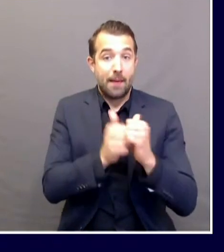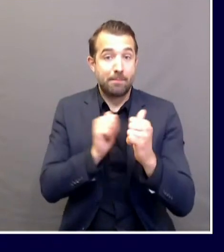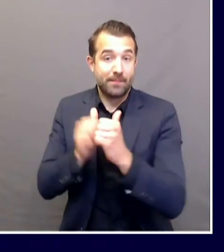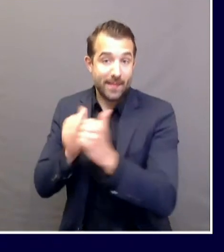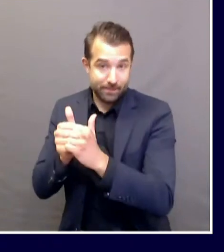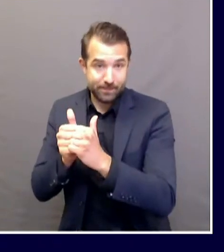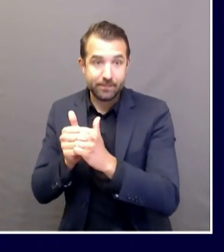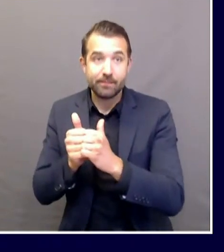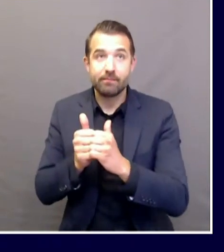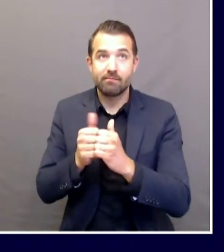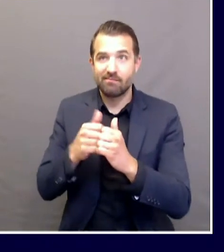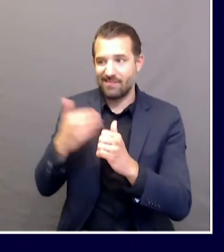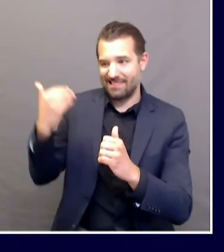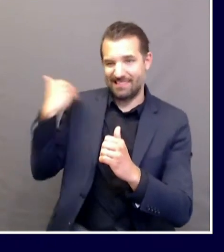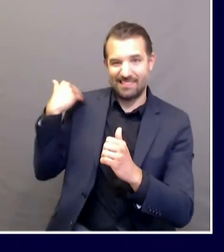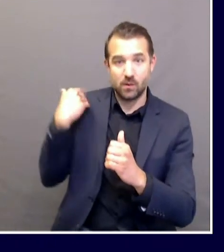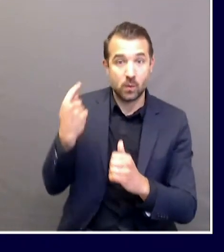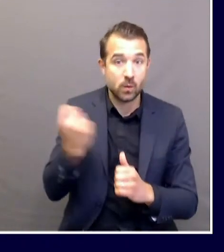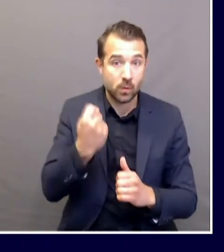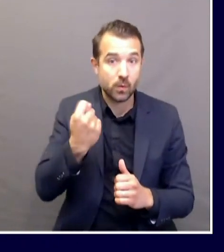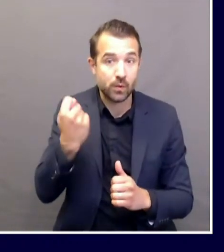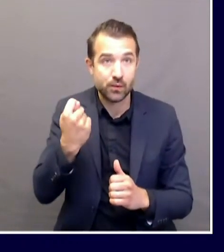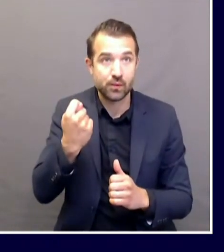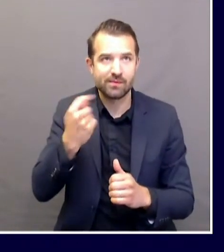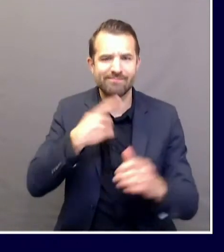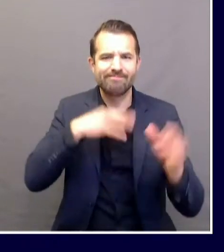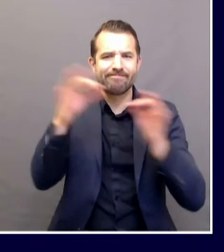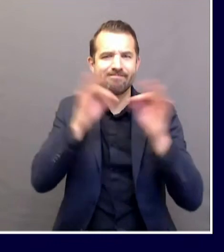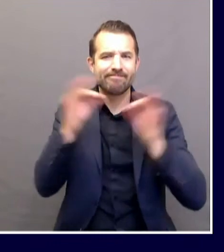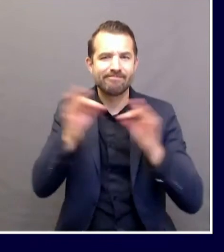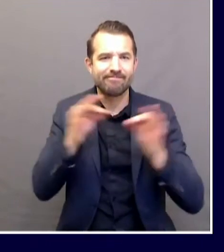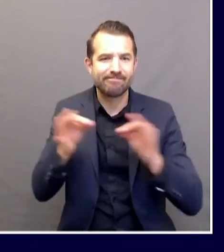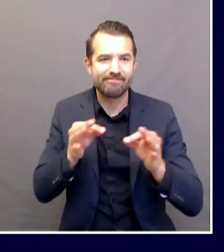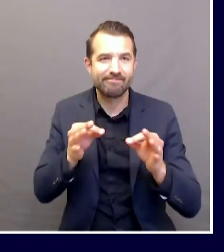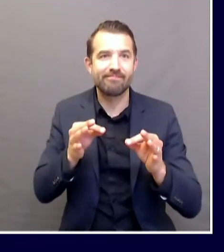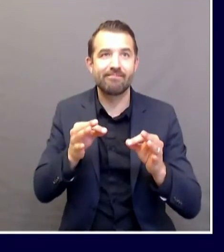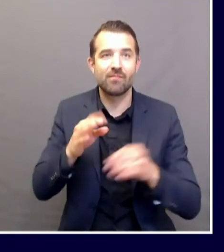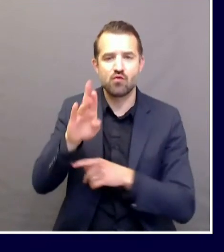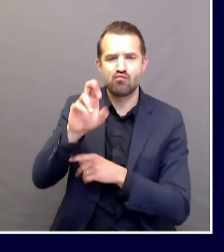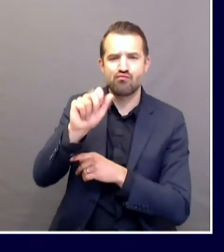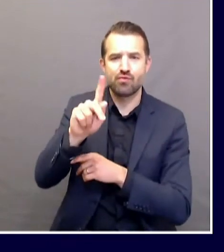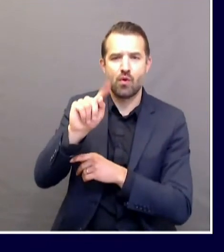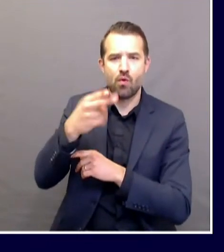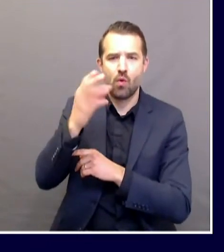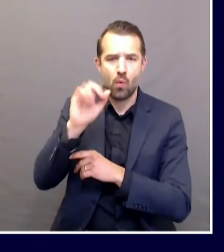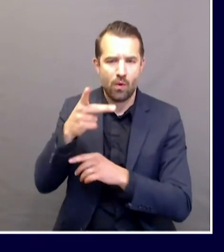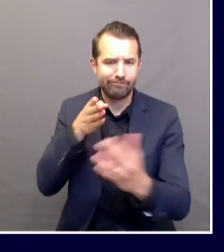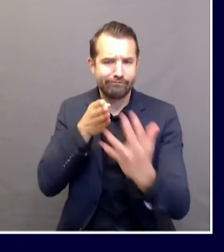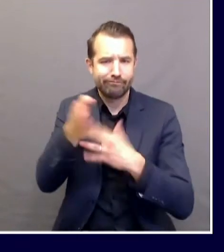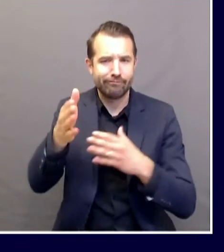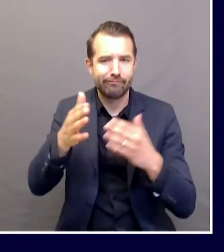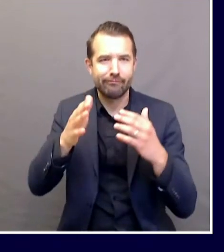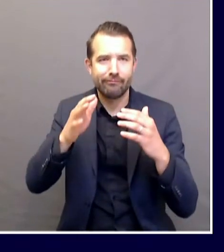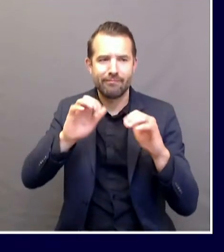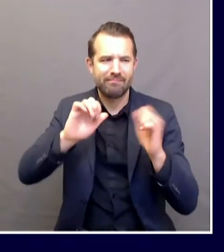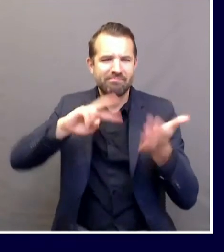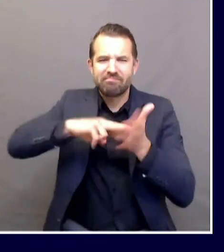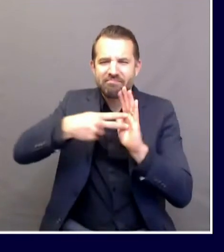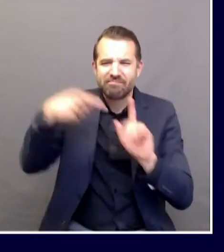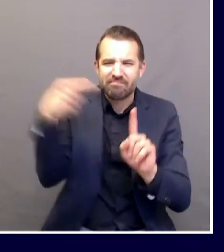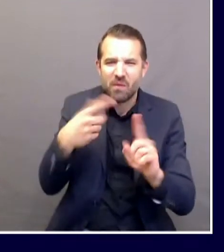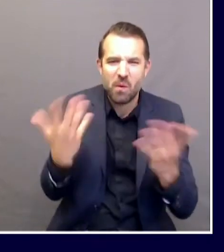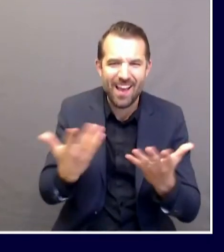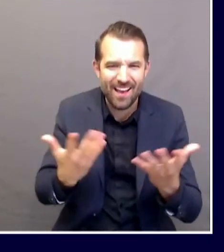Tuesday, which are so-called breakthrough cases. A breakthrough case is an individual who has